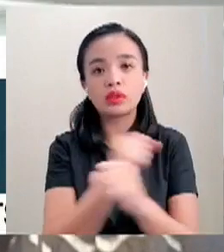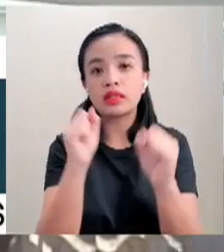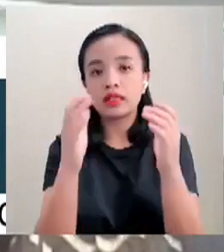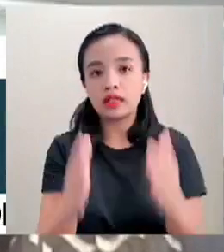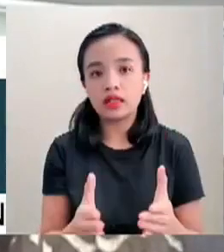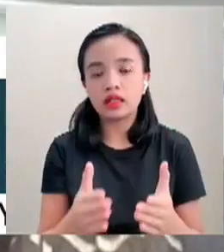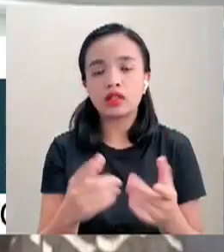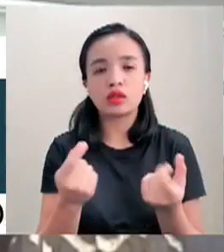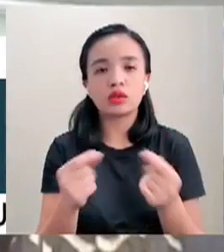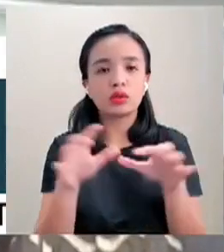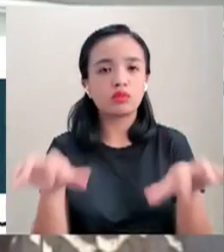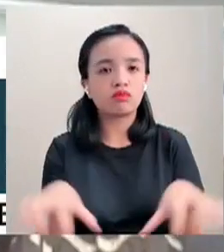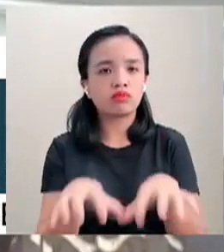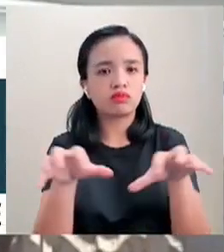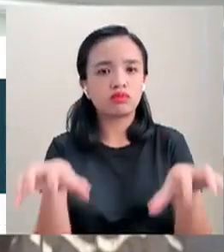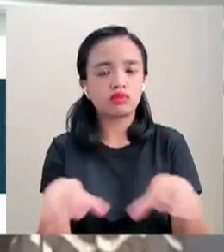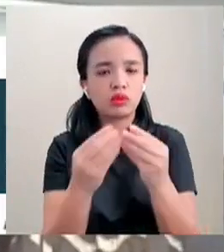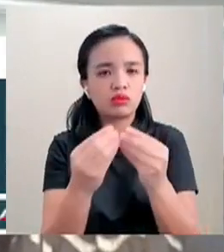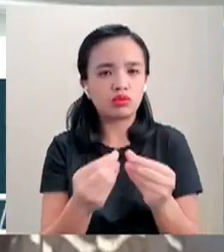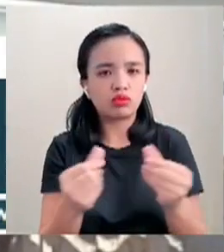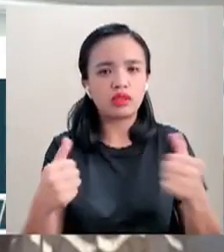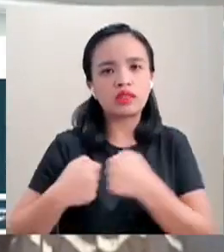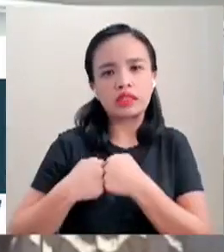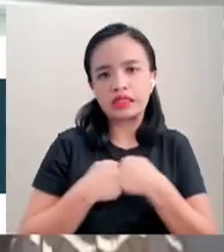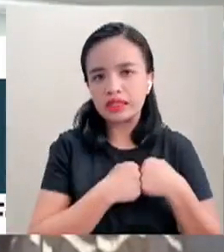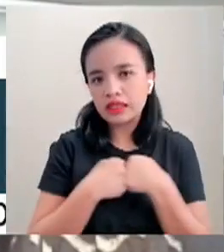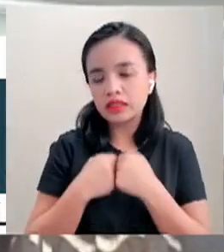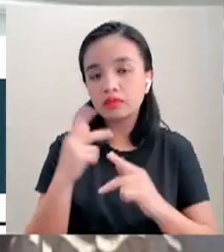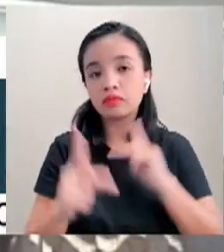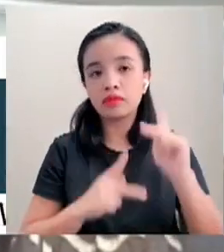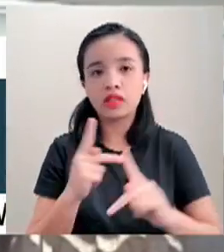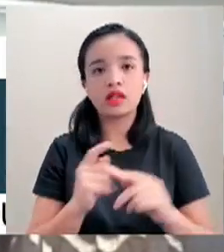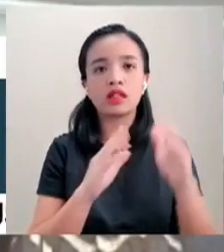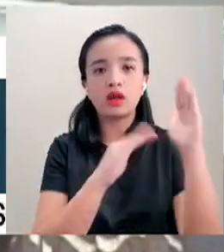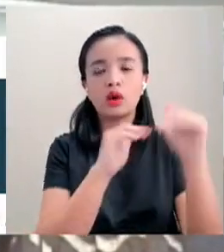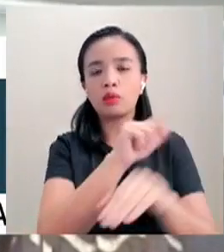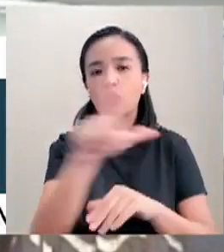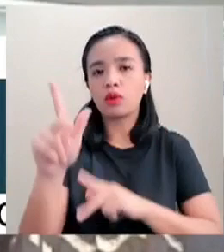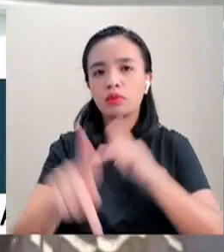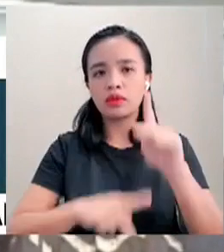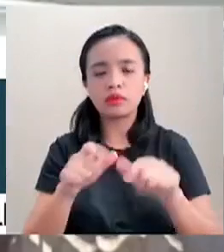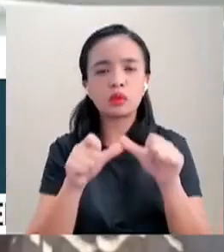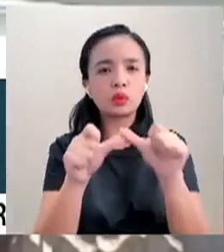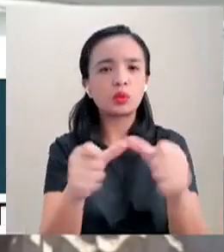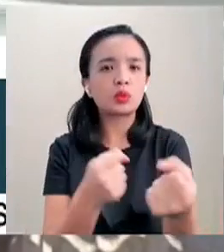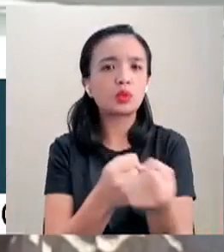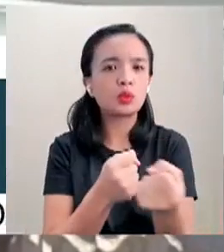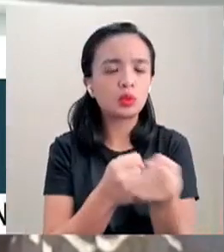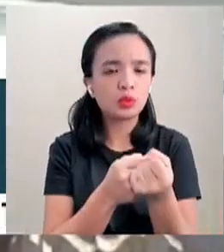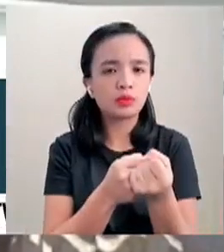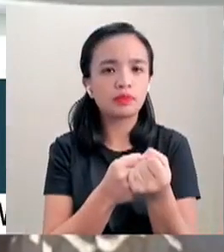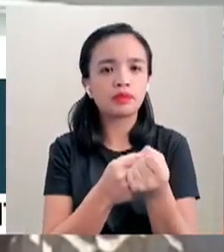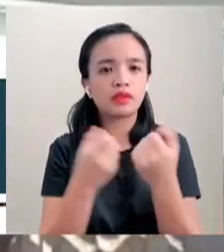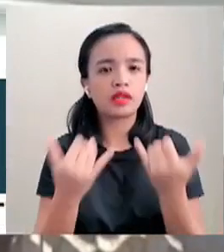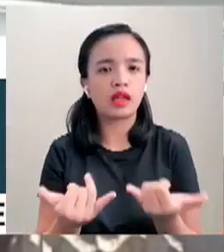alleviate the suffering of the people. May everyone's complete support sustain the population at this tragic